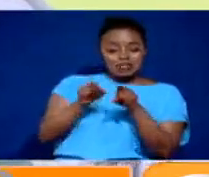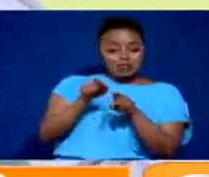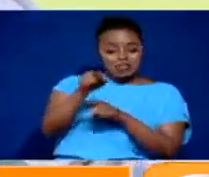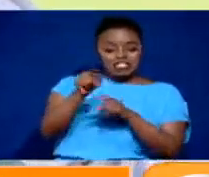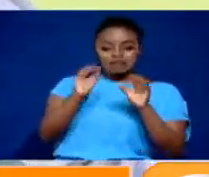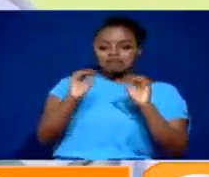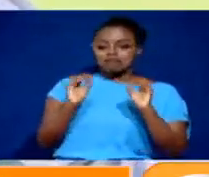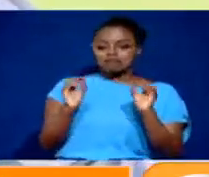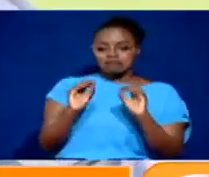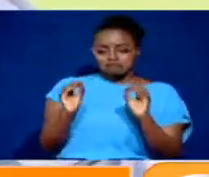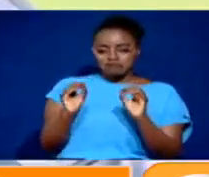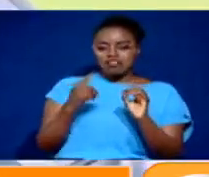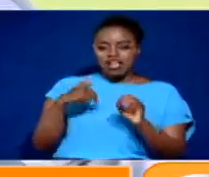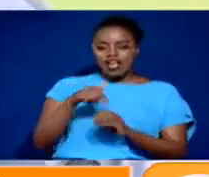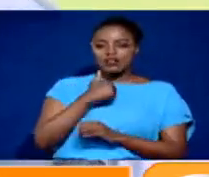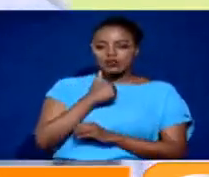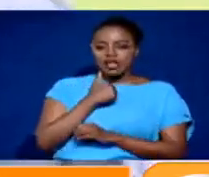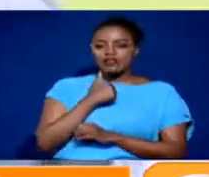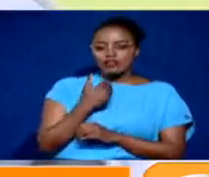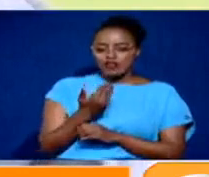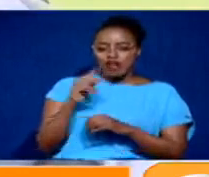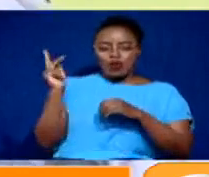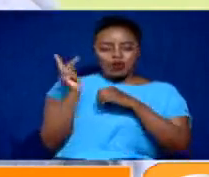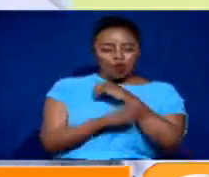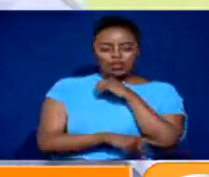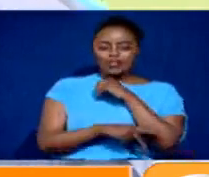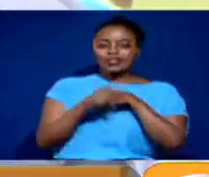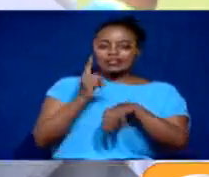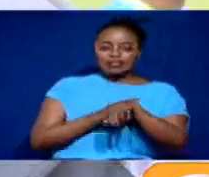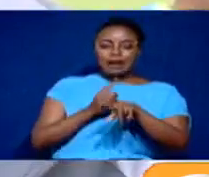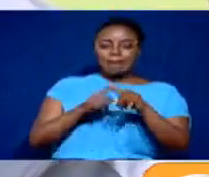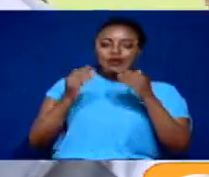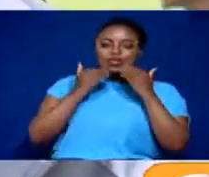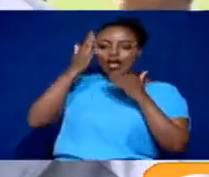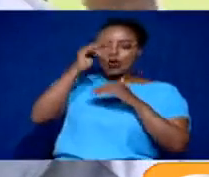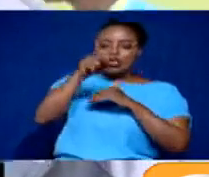tumeperform. It's been a worst season. But again tunashukuru Mungu